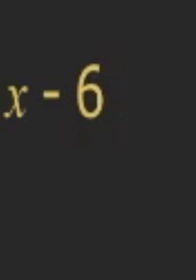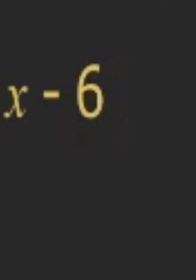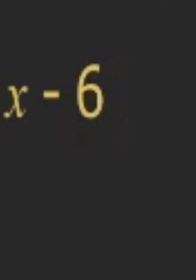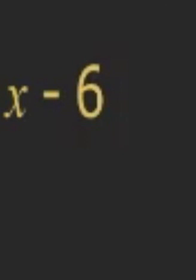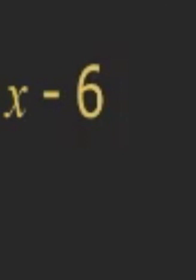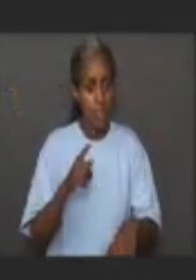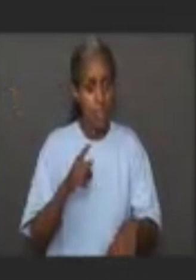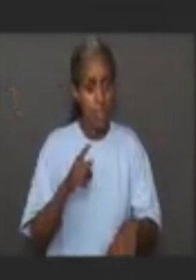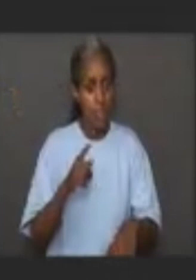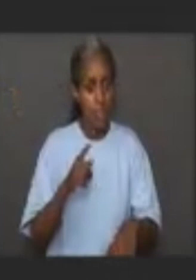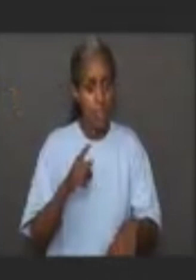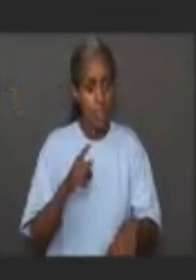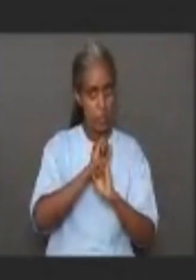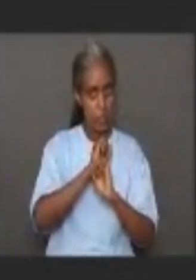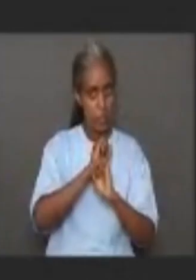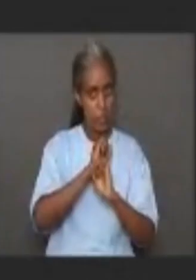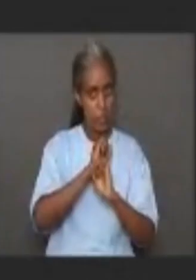Time's up!